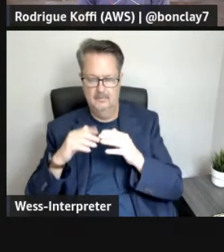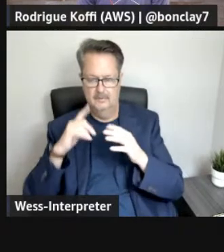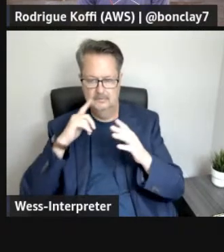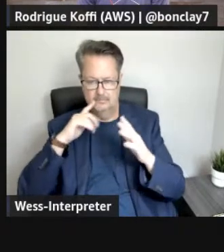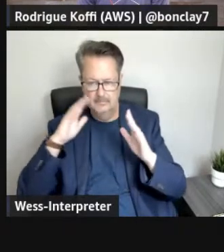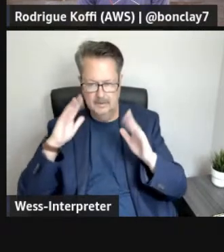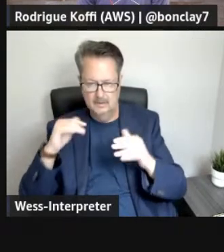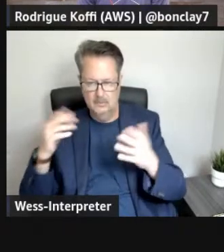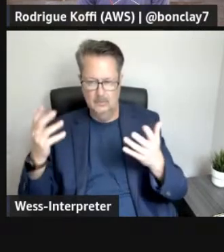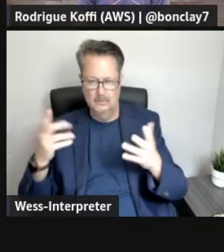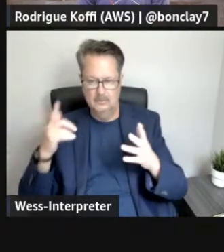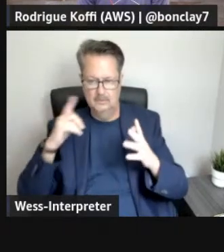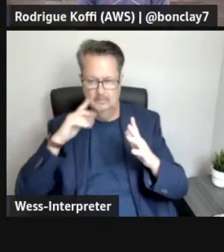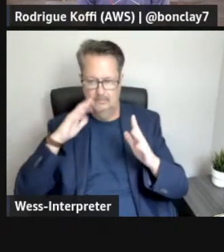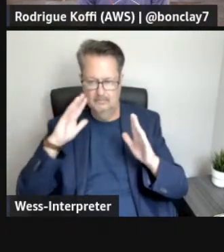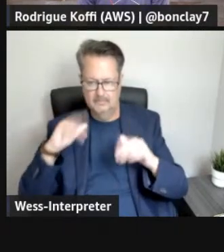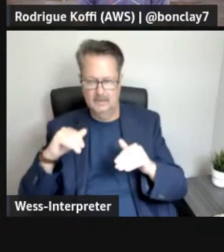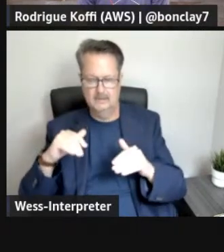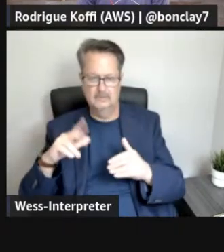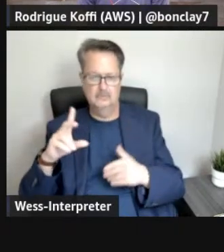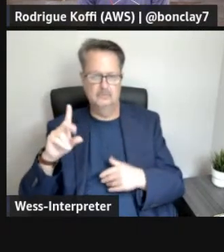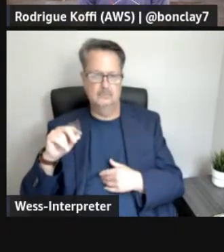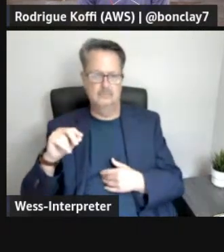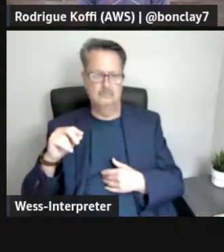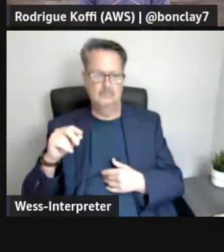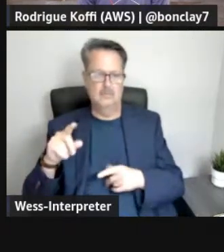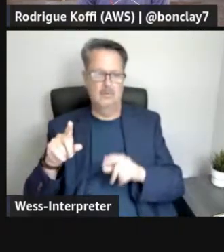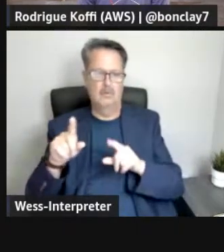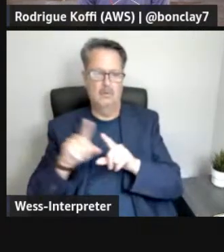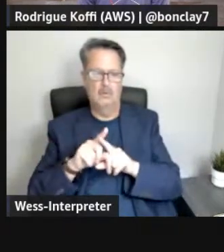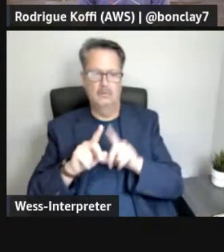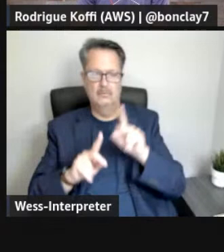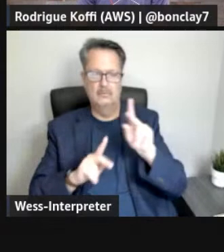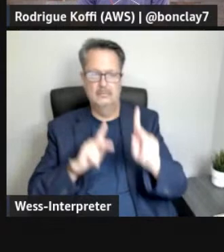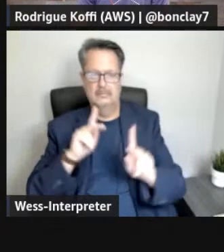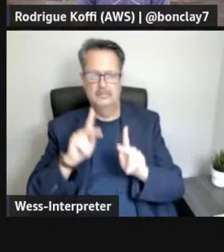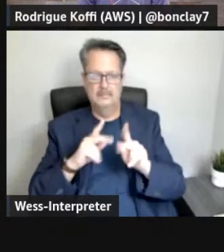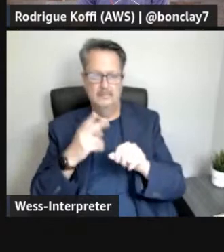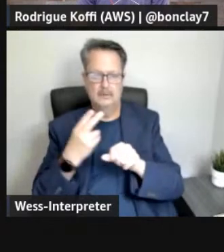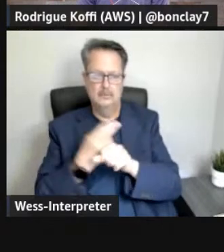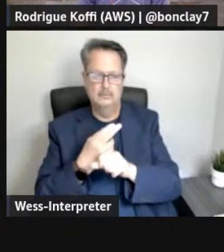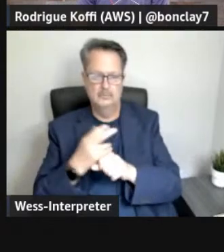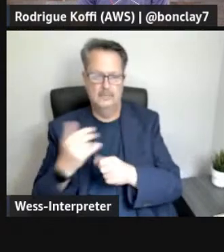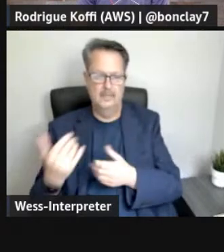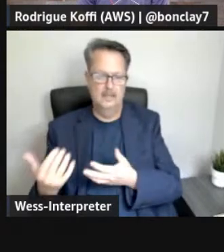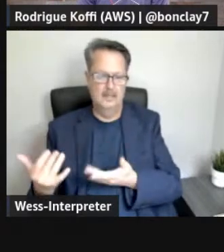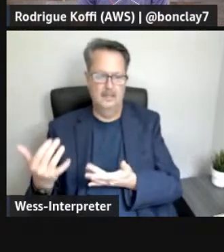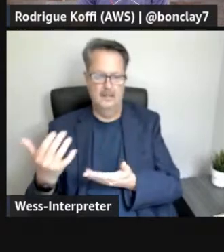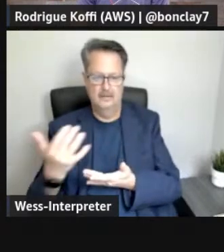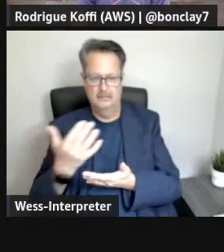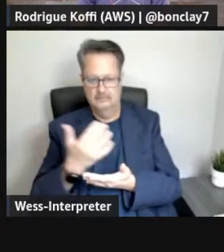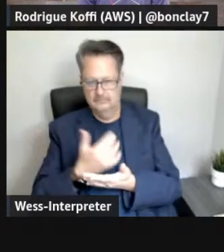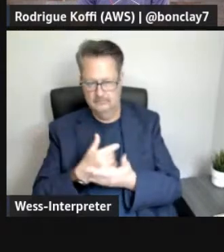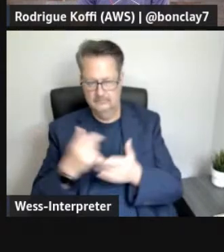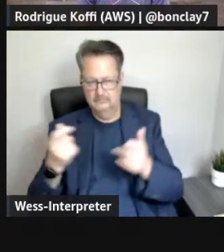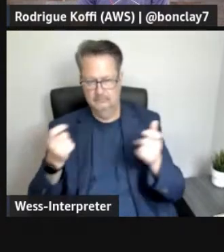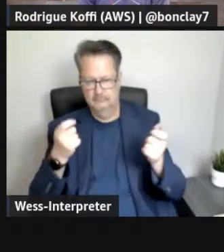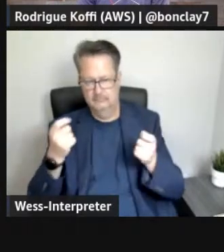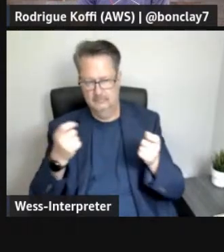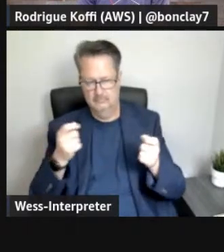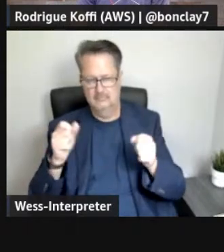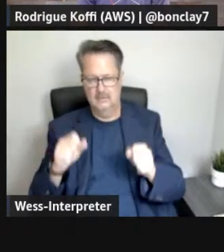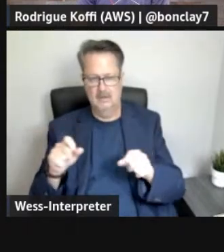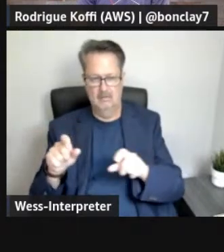it to do. And also customers using the AWS distro for OpenTelemetry collector, or in short, ADOT collector, can also